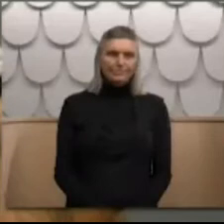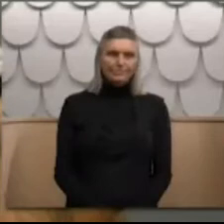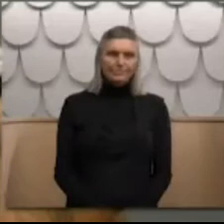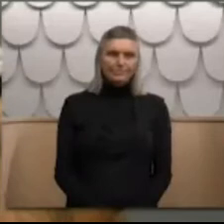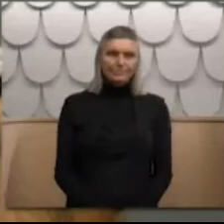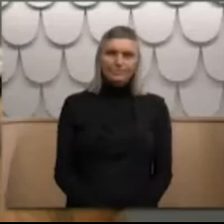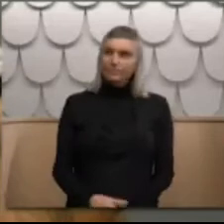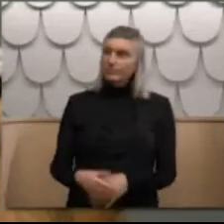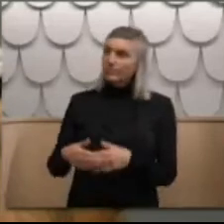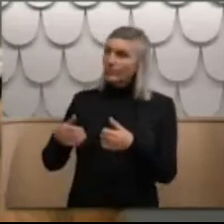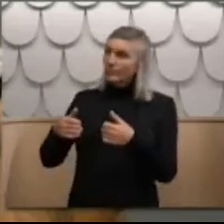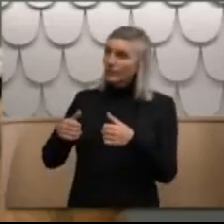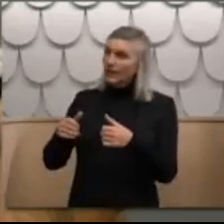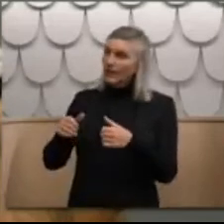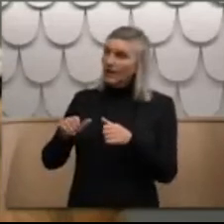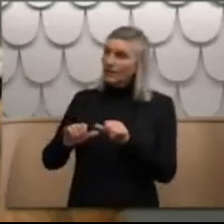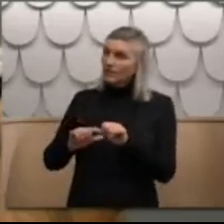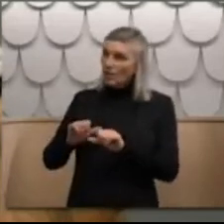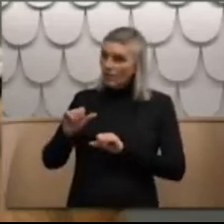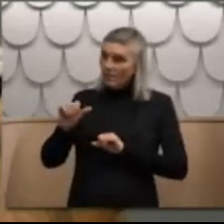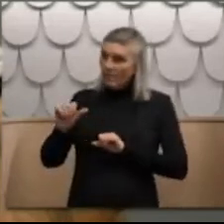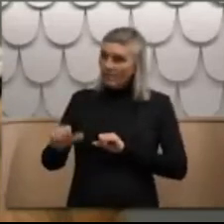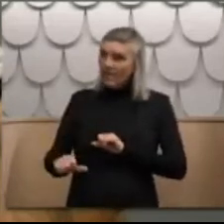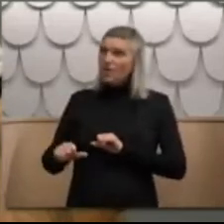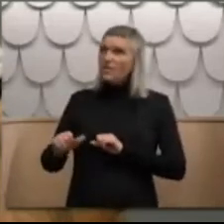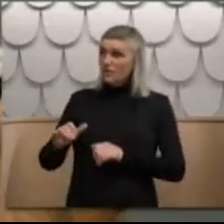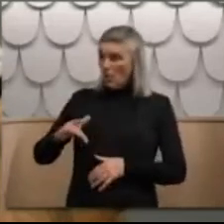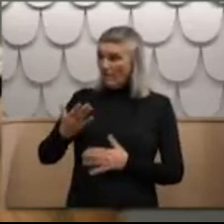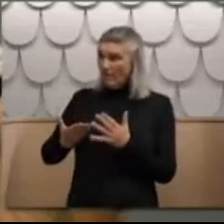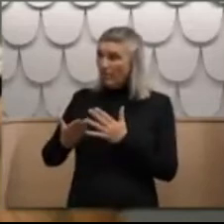And from there you've been having to deal with it every day.